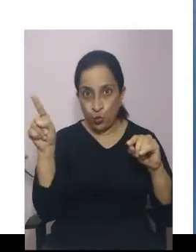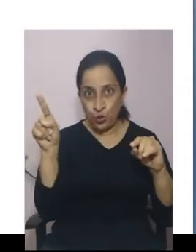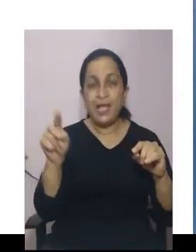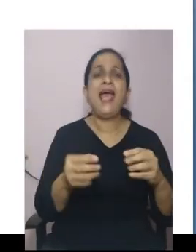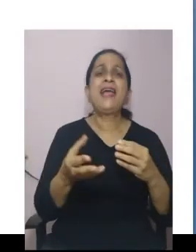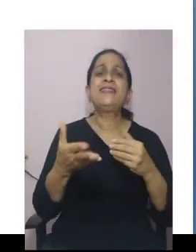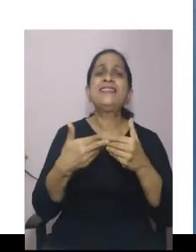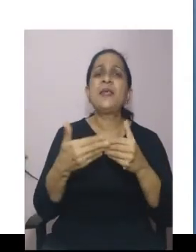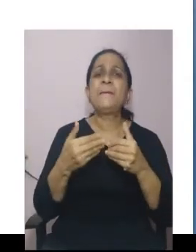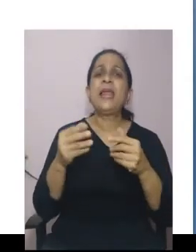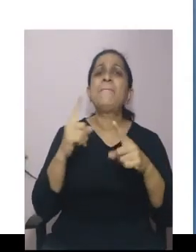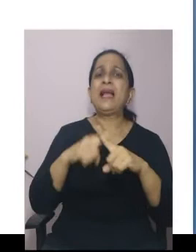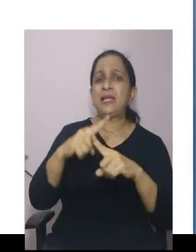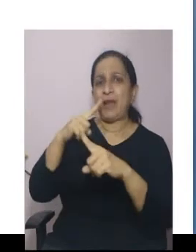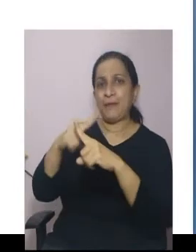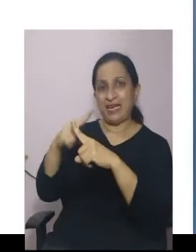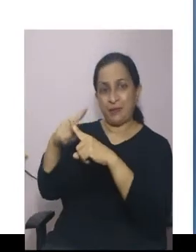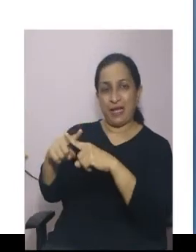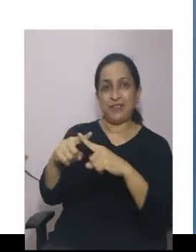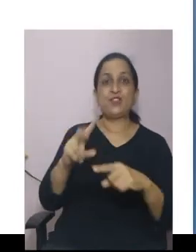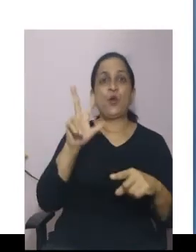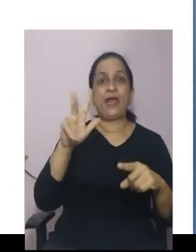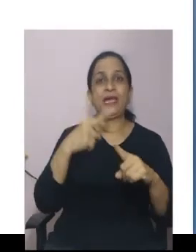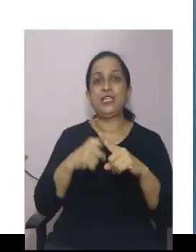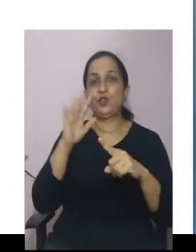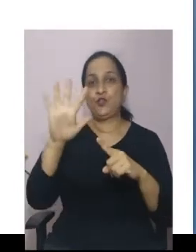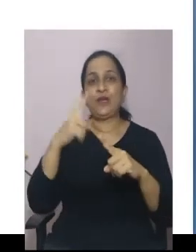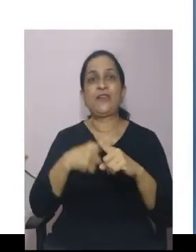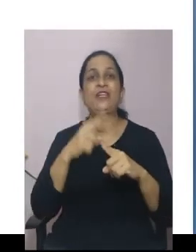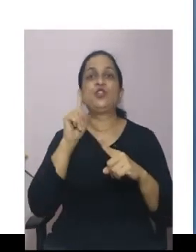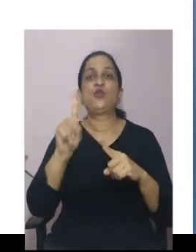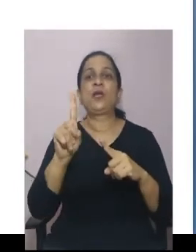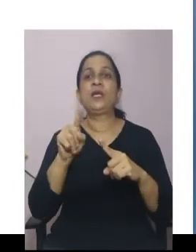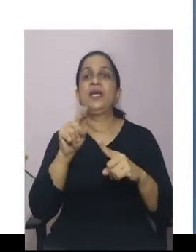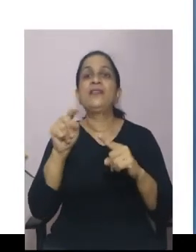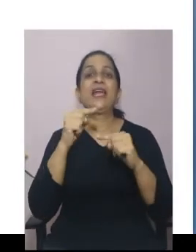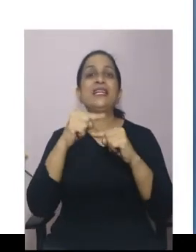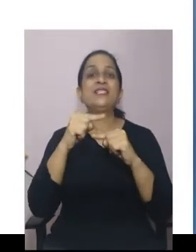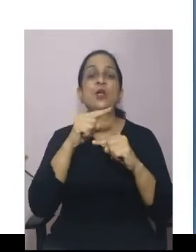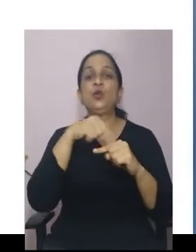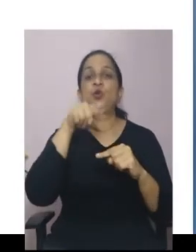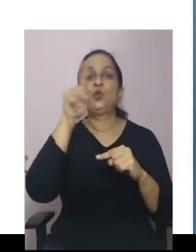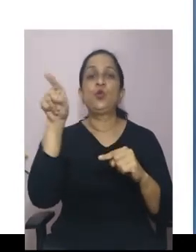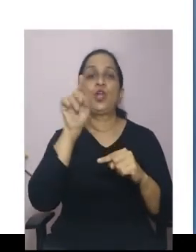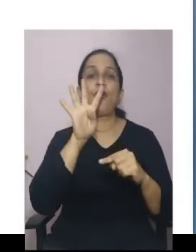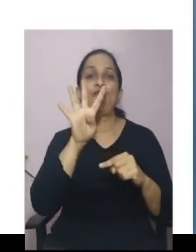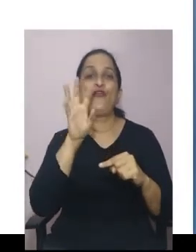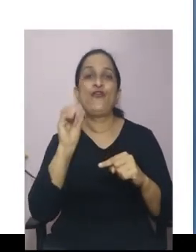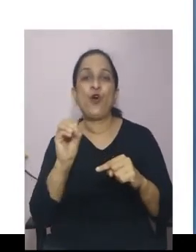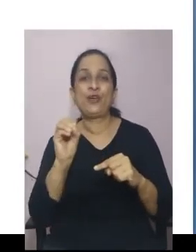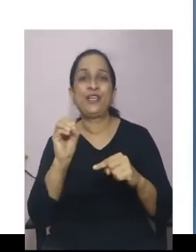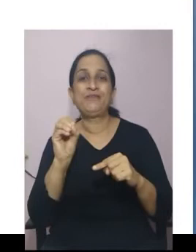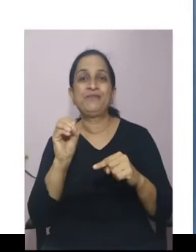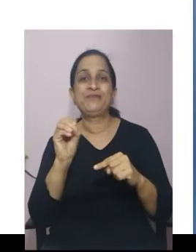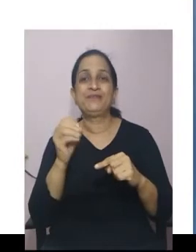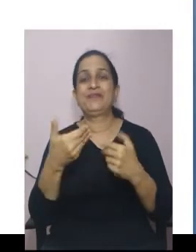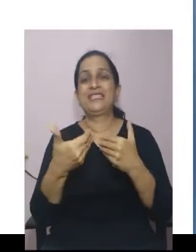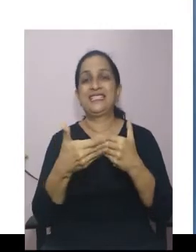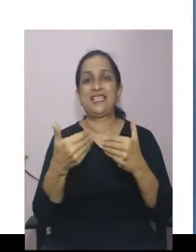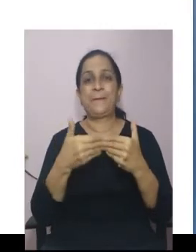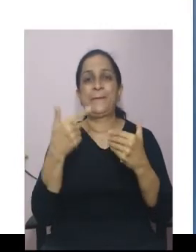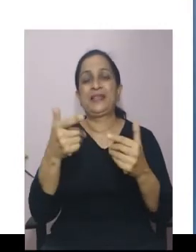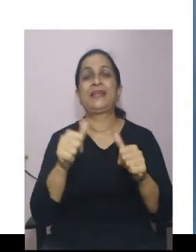whatever is there in under root. So it becomes 8 into 5 into 1. So it is 40. 8 5s are 40. 8 into 5